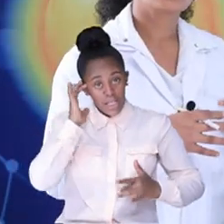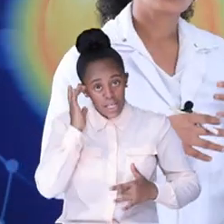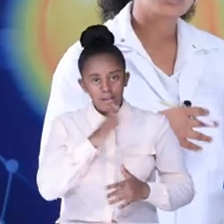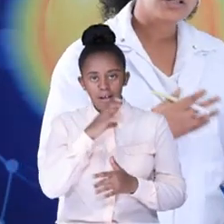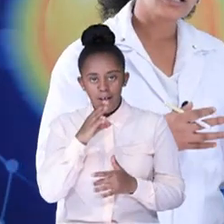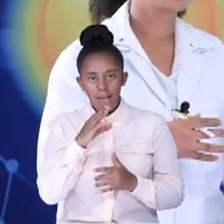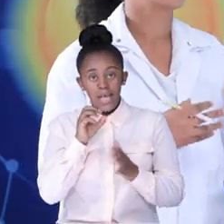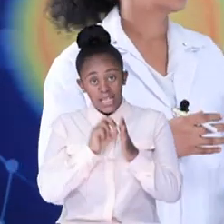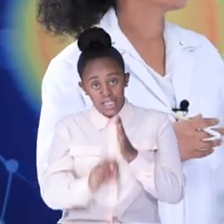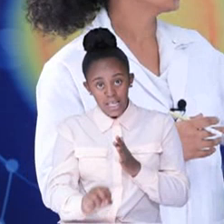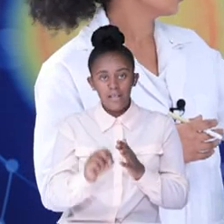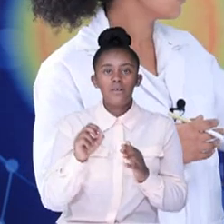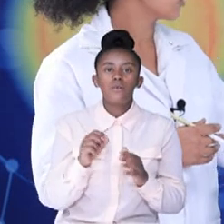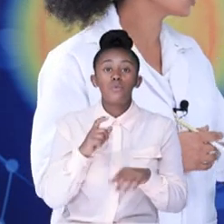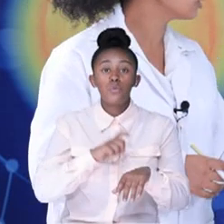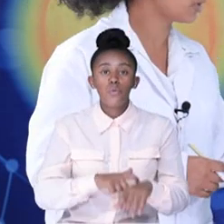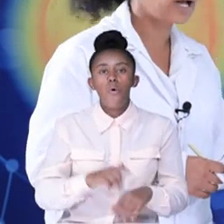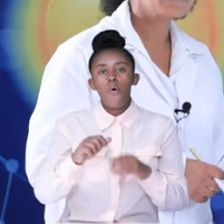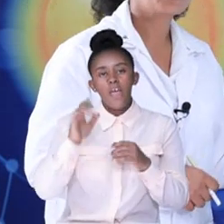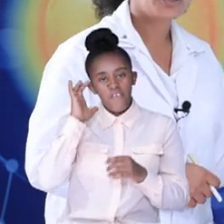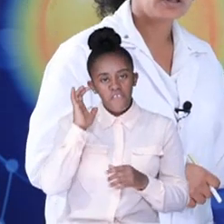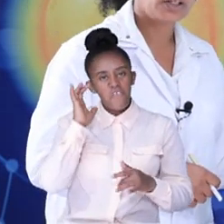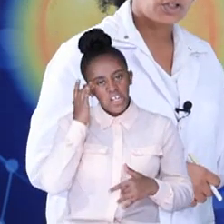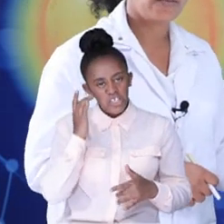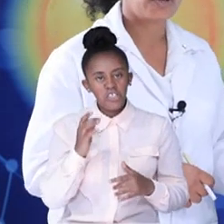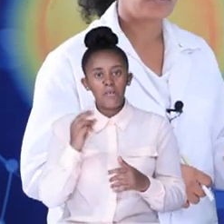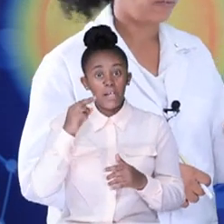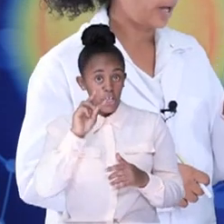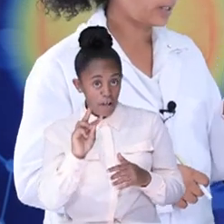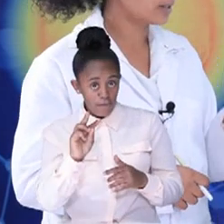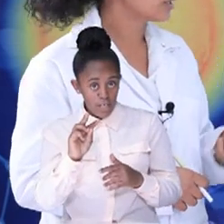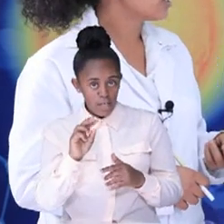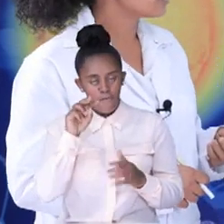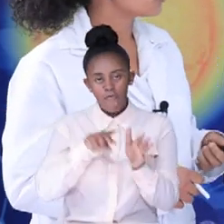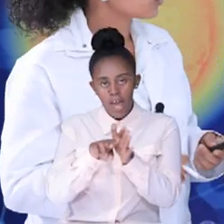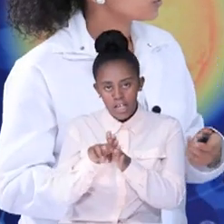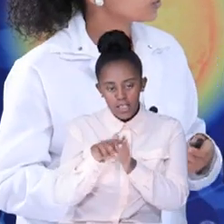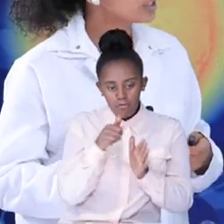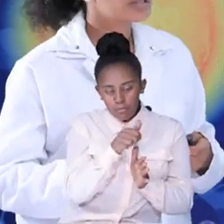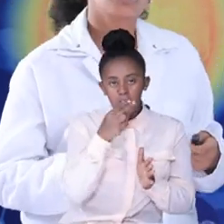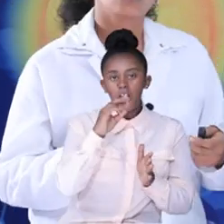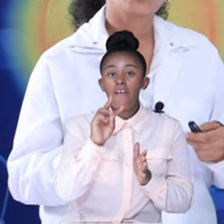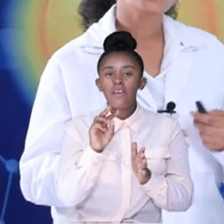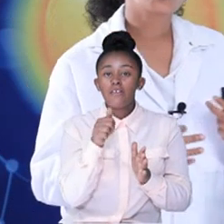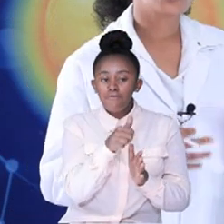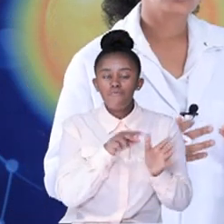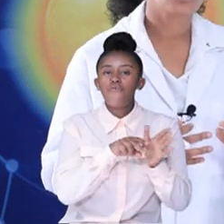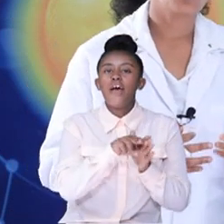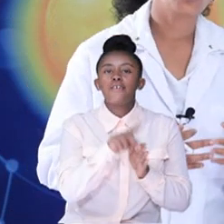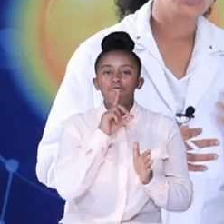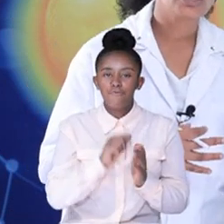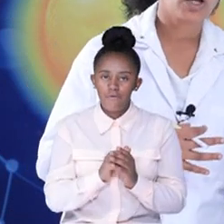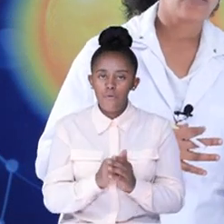that is result due to infection by HIV virus. Therefore, students, when you